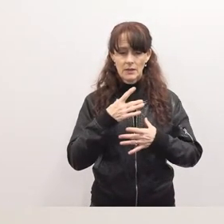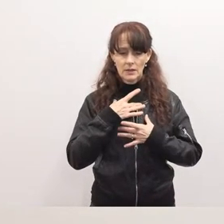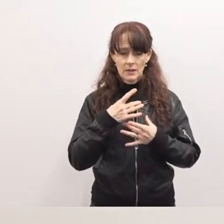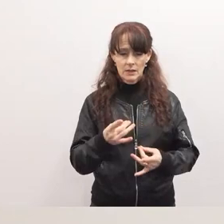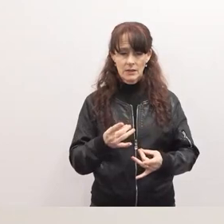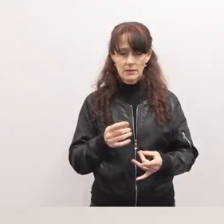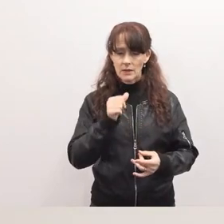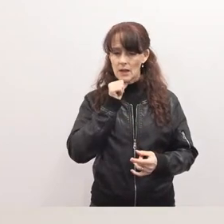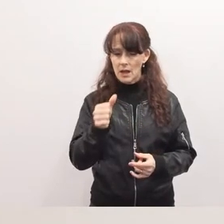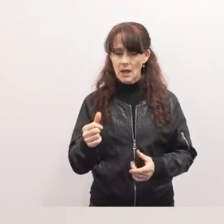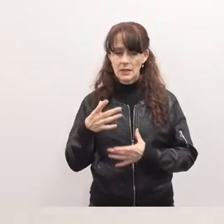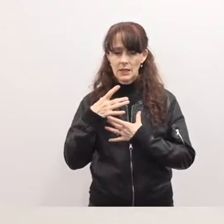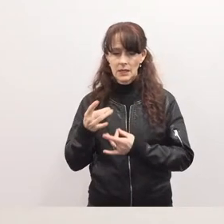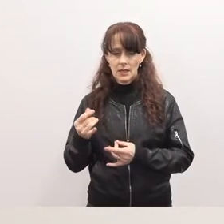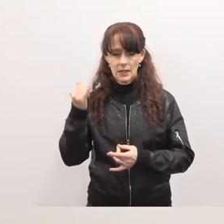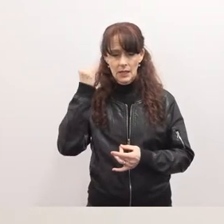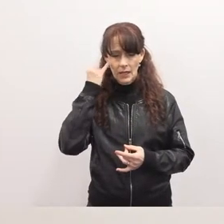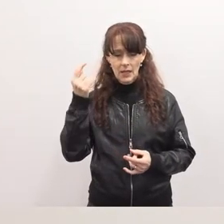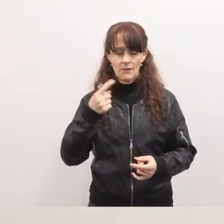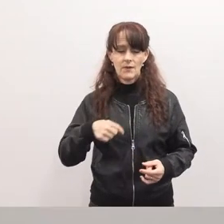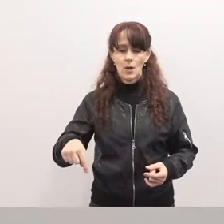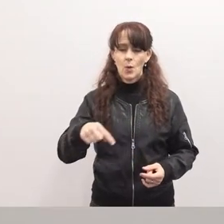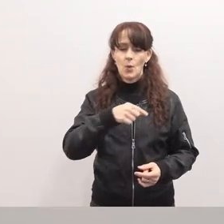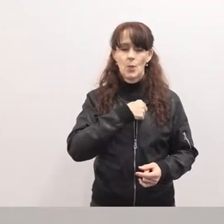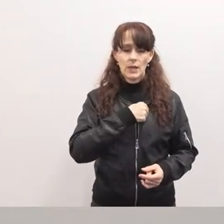a non-interest if we were